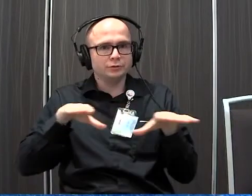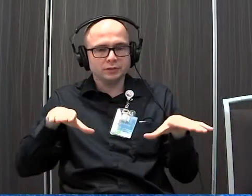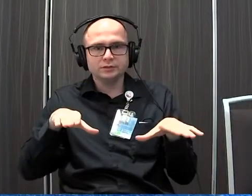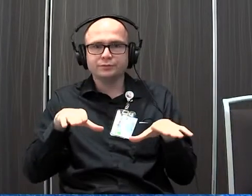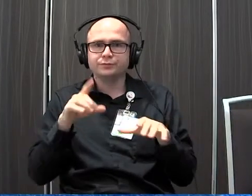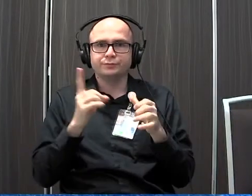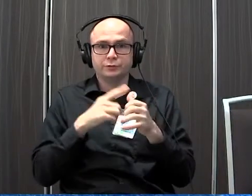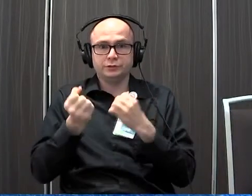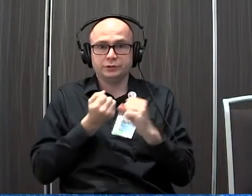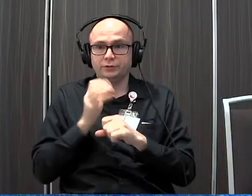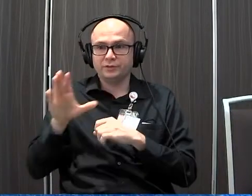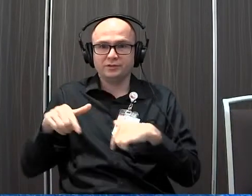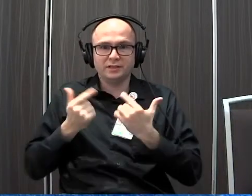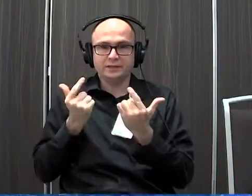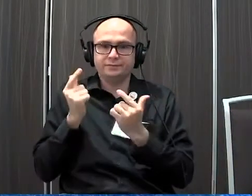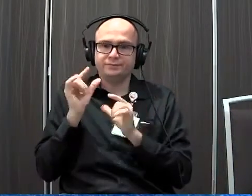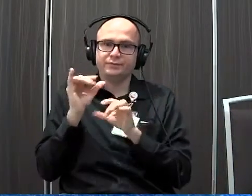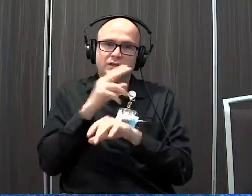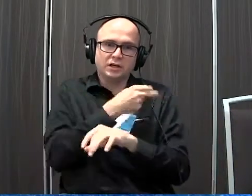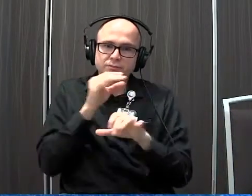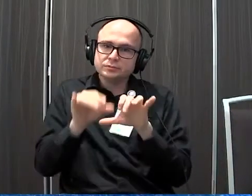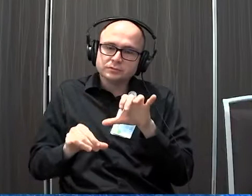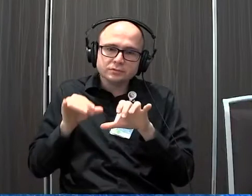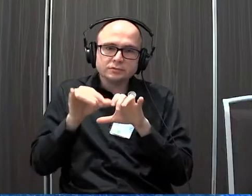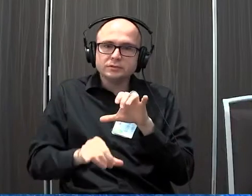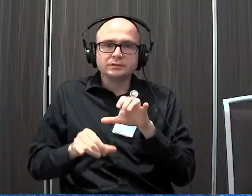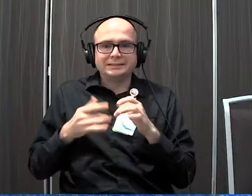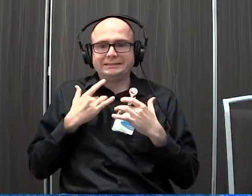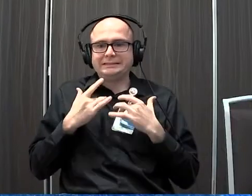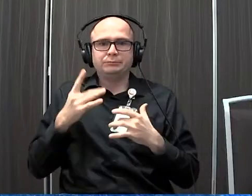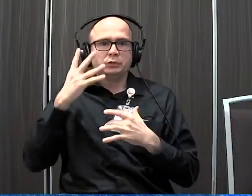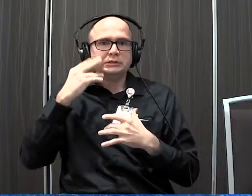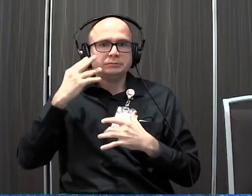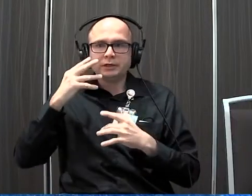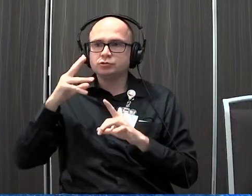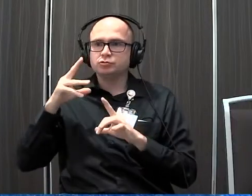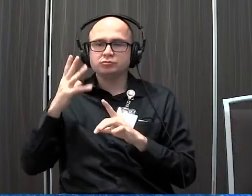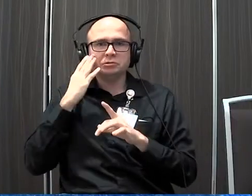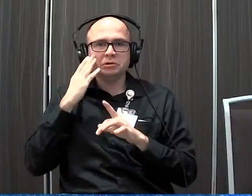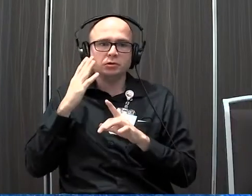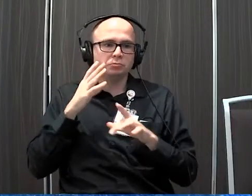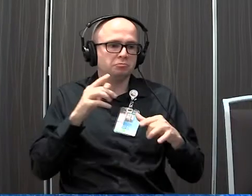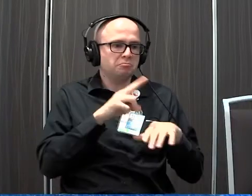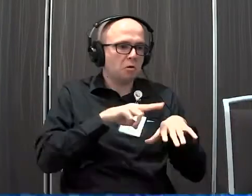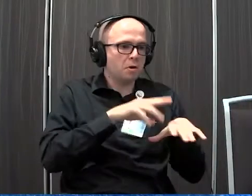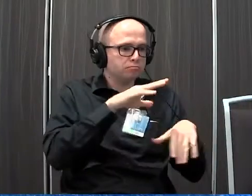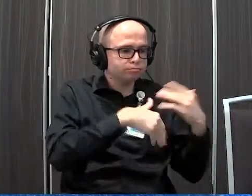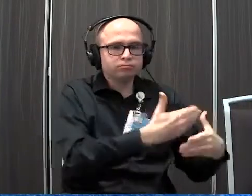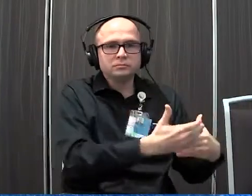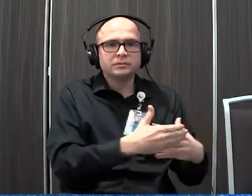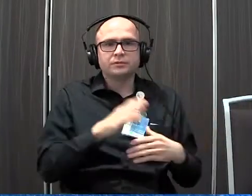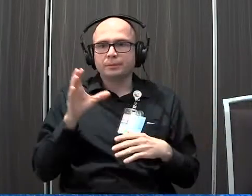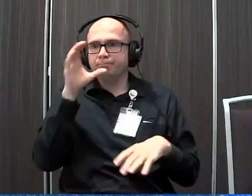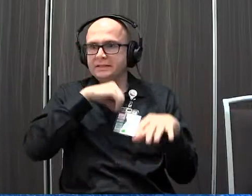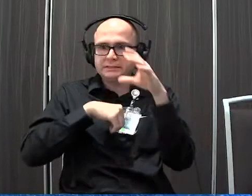first year of their life in the hospital, they are not getting the typical experiences of a typically developing child. So they're missing